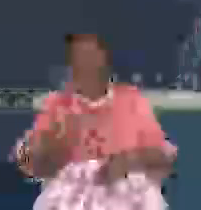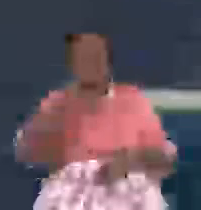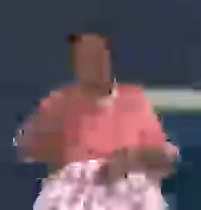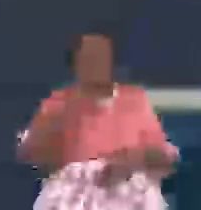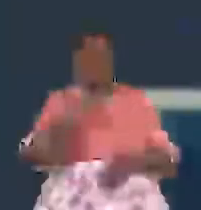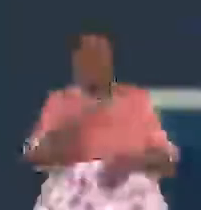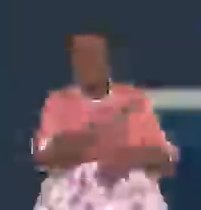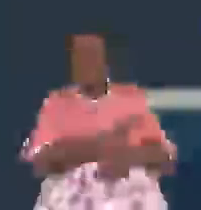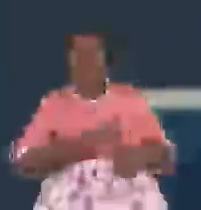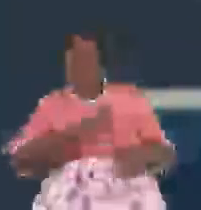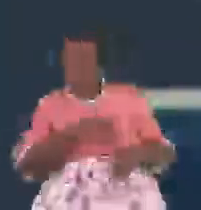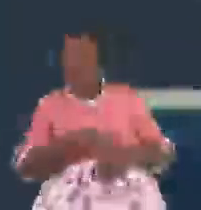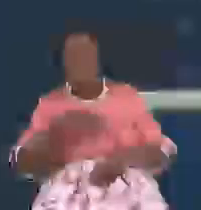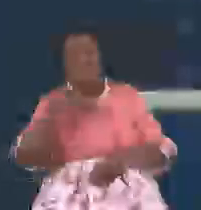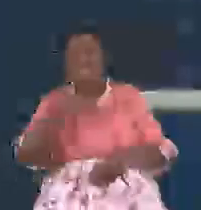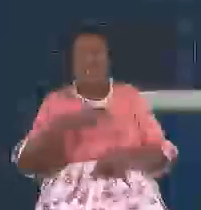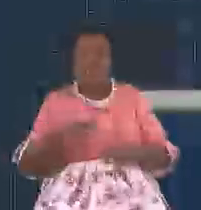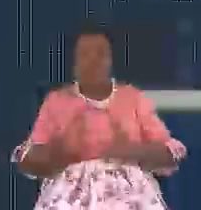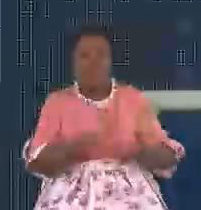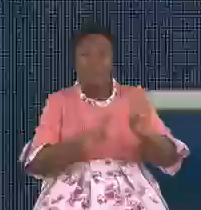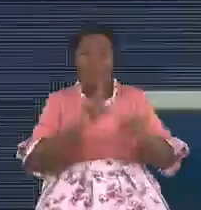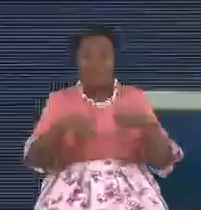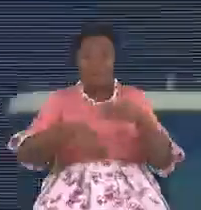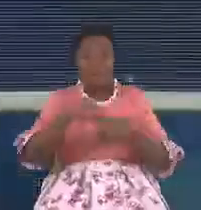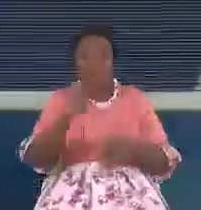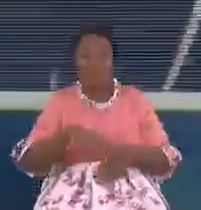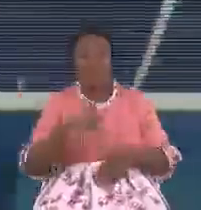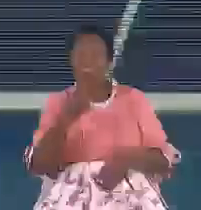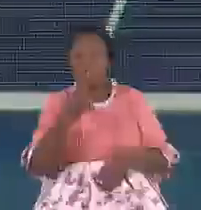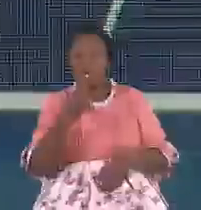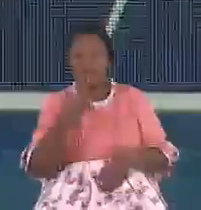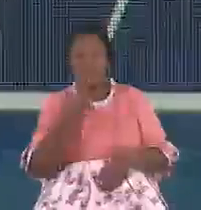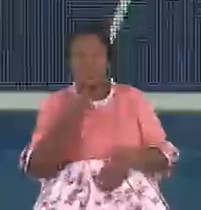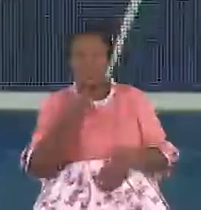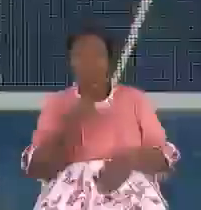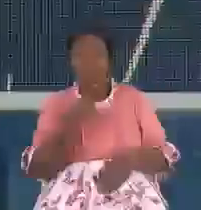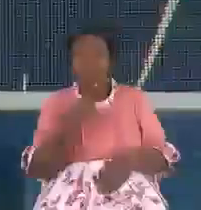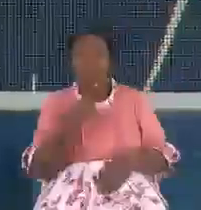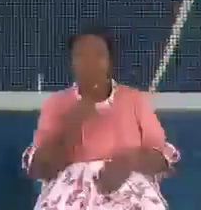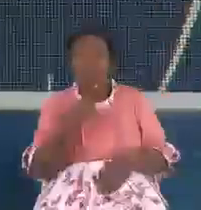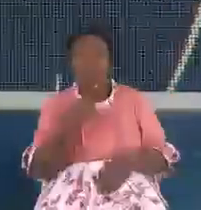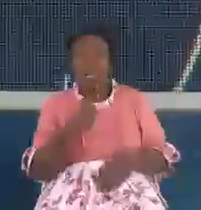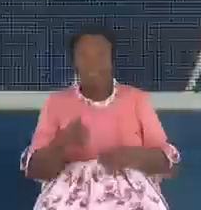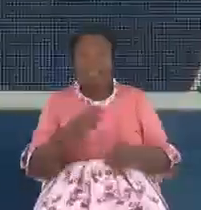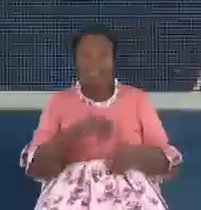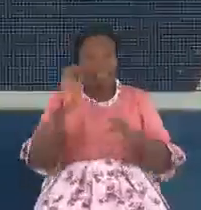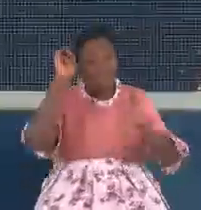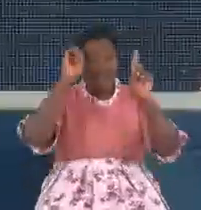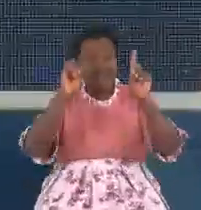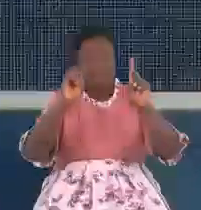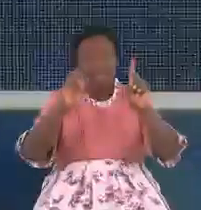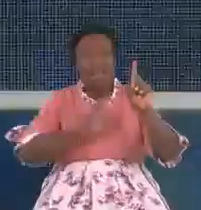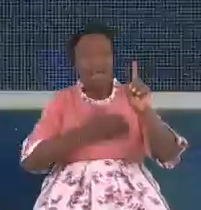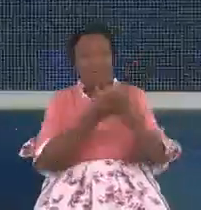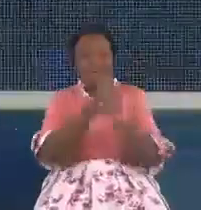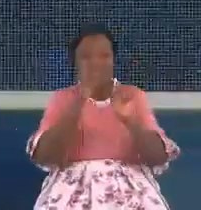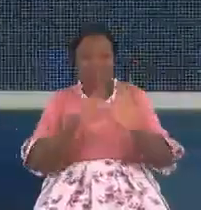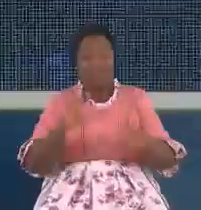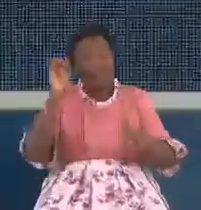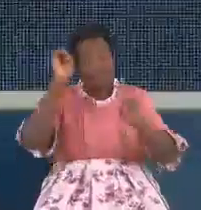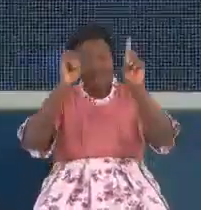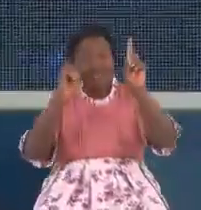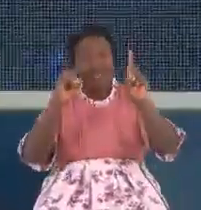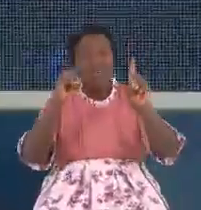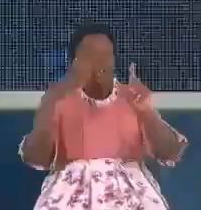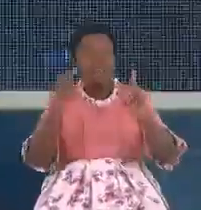behavior will go out of your life he our savior he the refiner